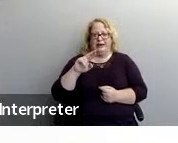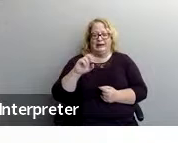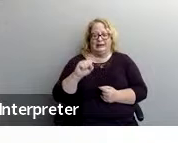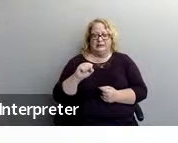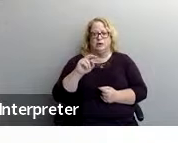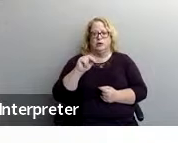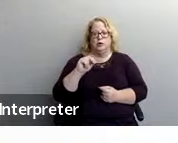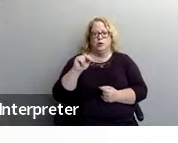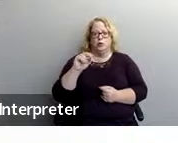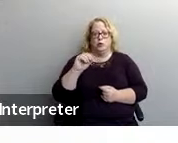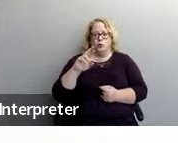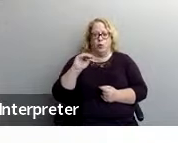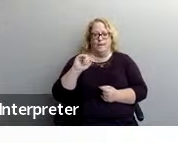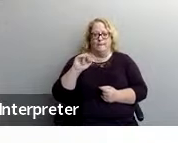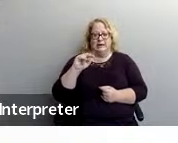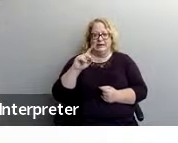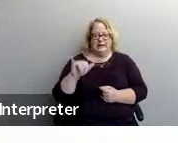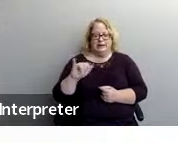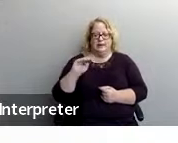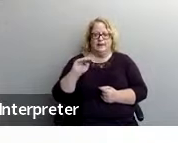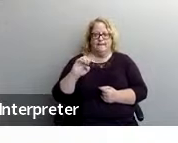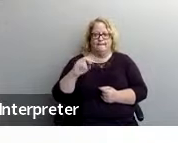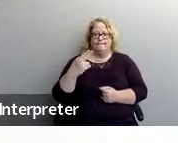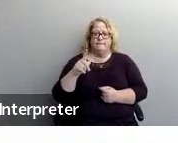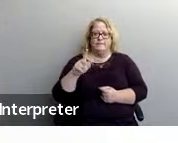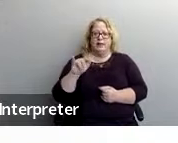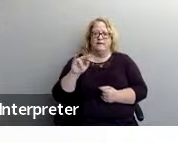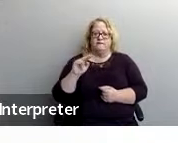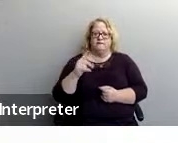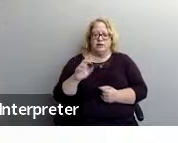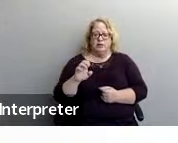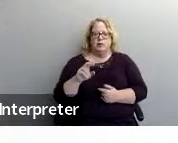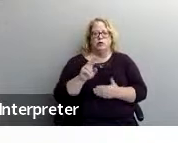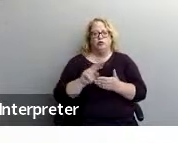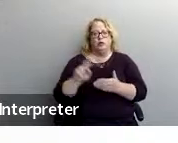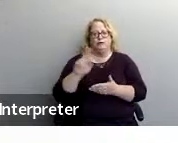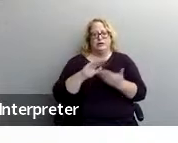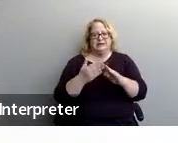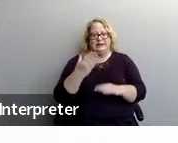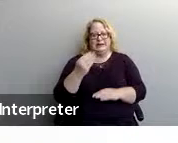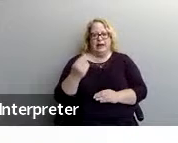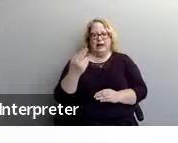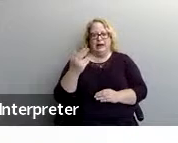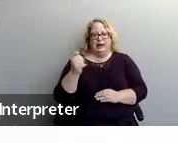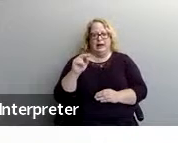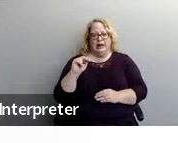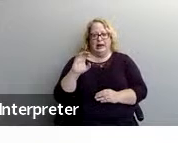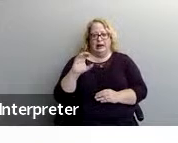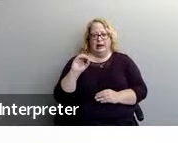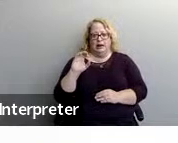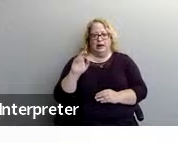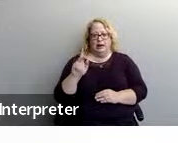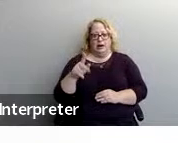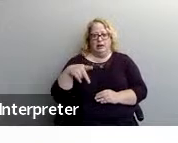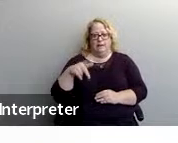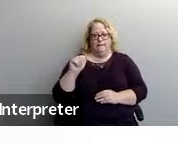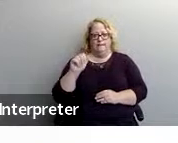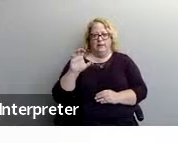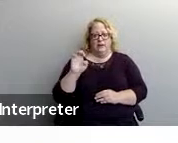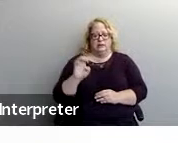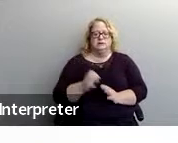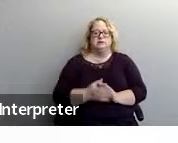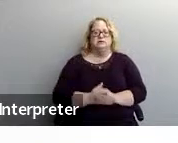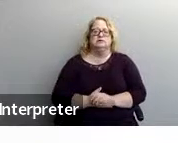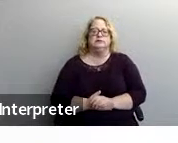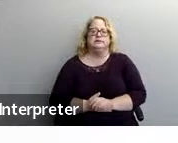the leadership schools, as well as University City and Hancock Place. Slide 6.